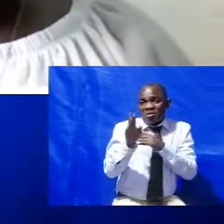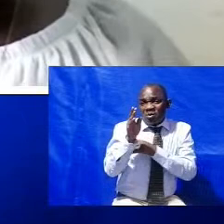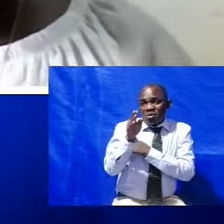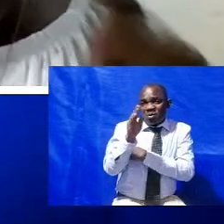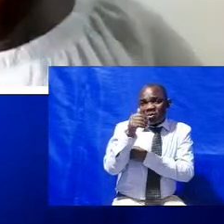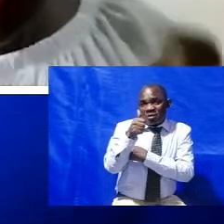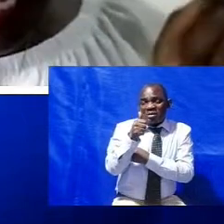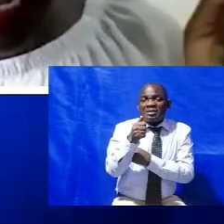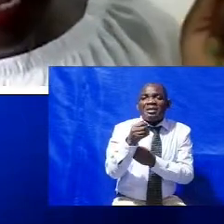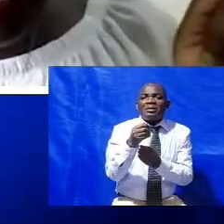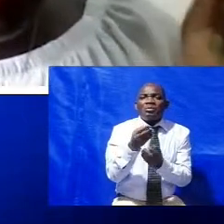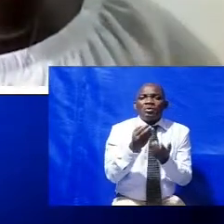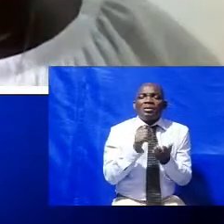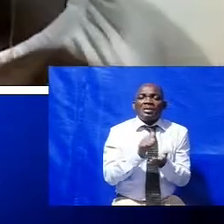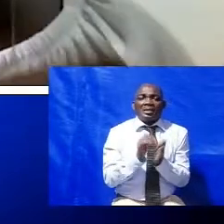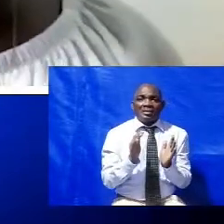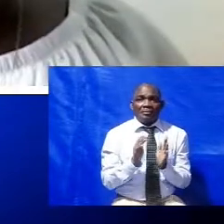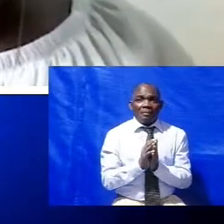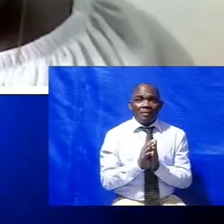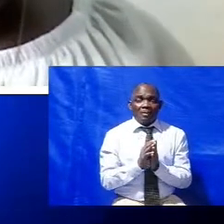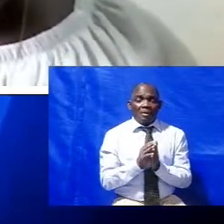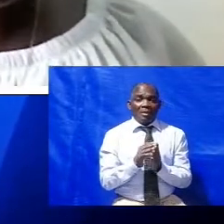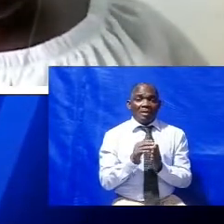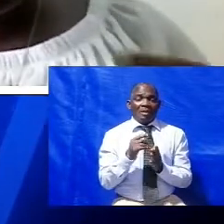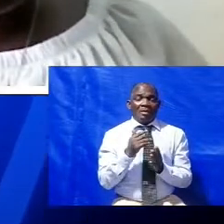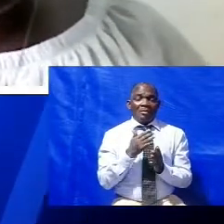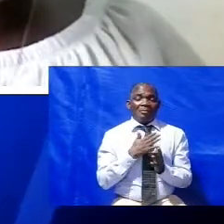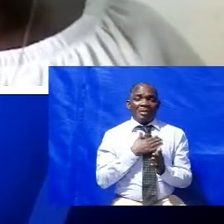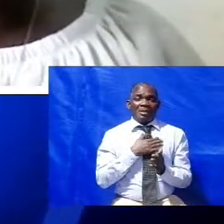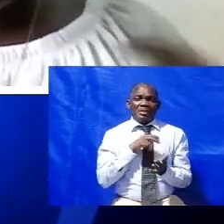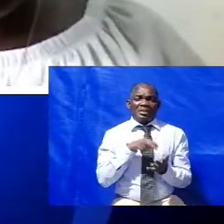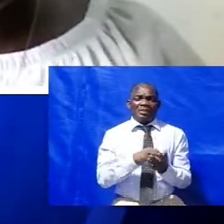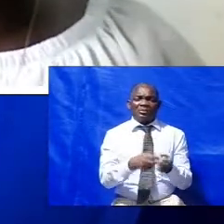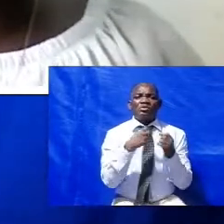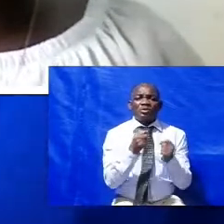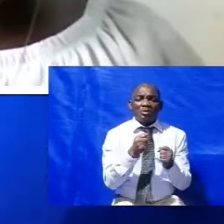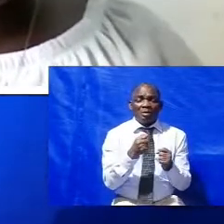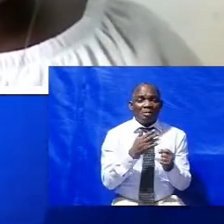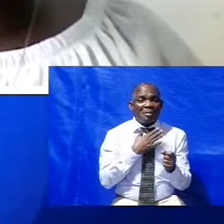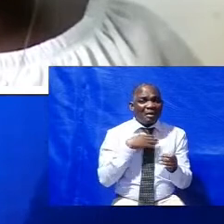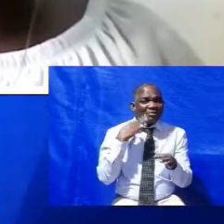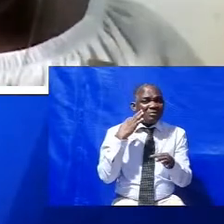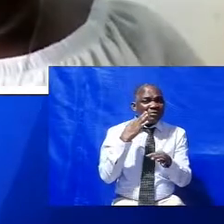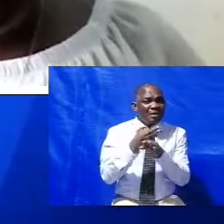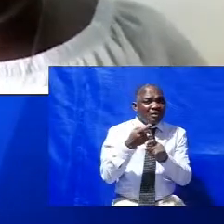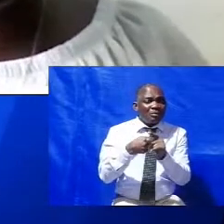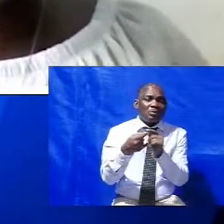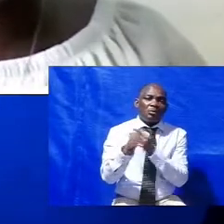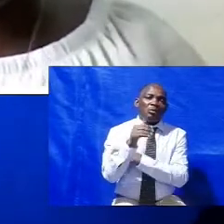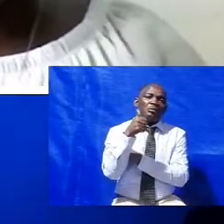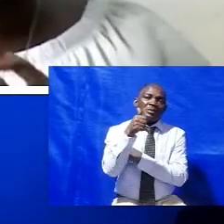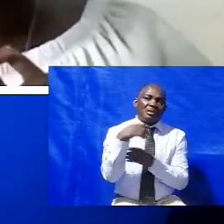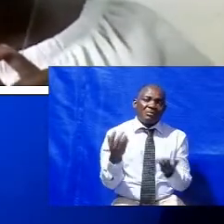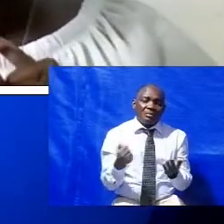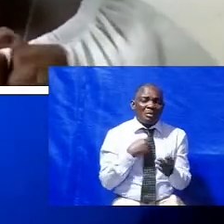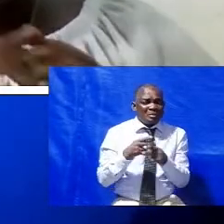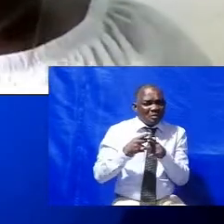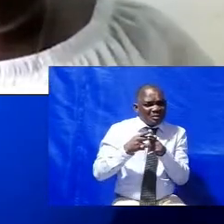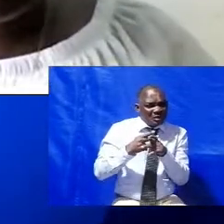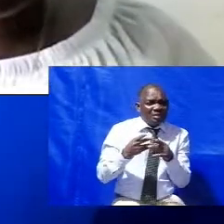value. And God rewards that. So I would say my faith has also come from the faithfulness that I